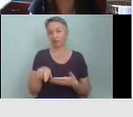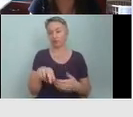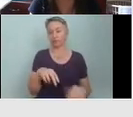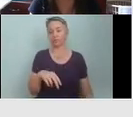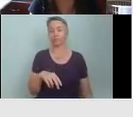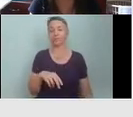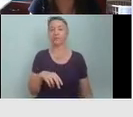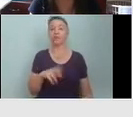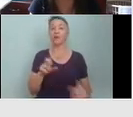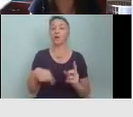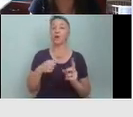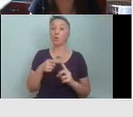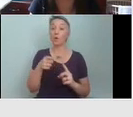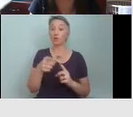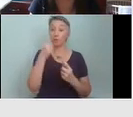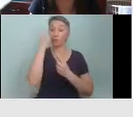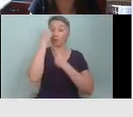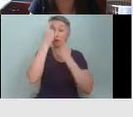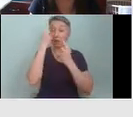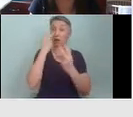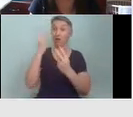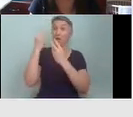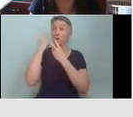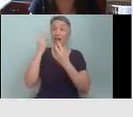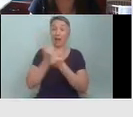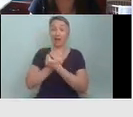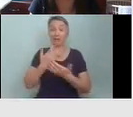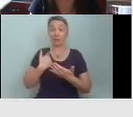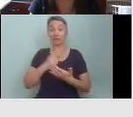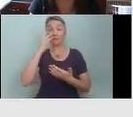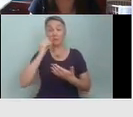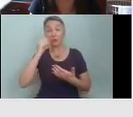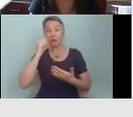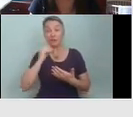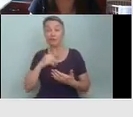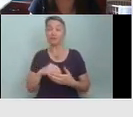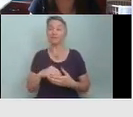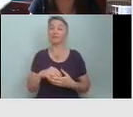about all that we've been through in terms of furloughs and layoffs